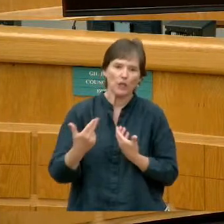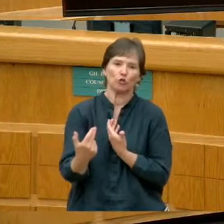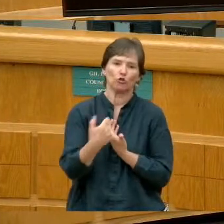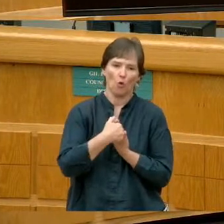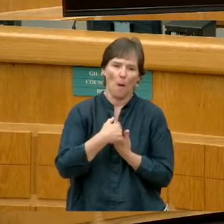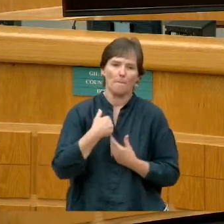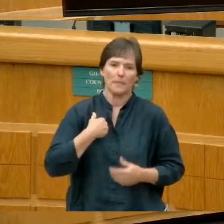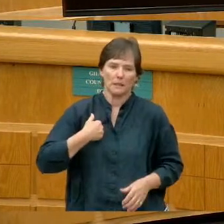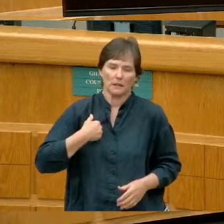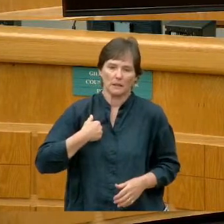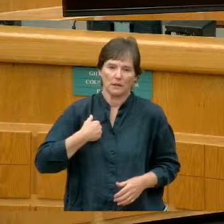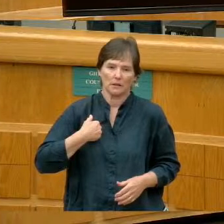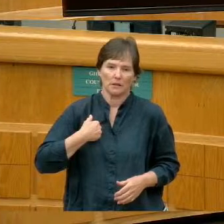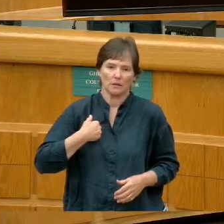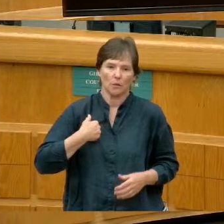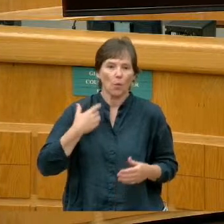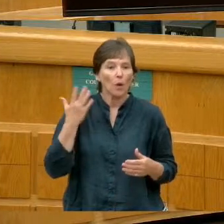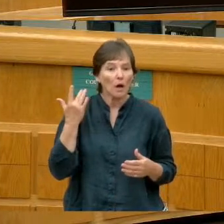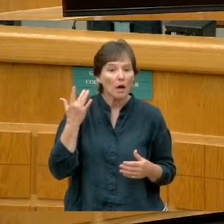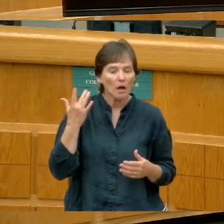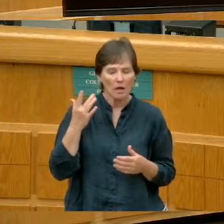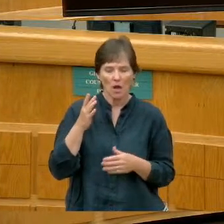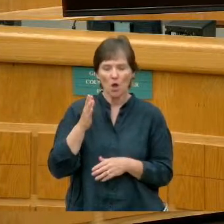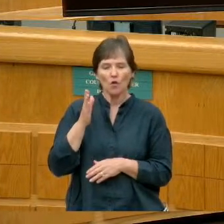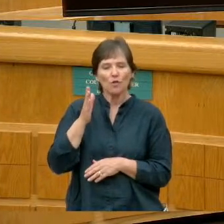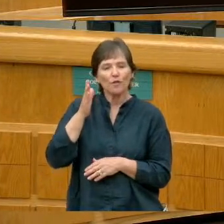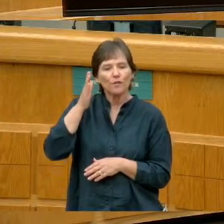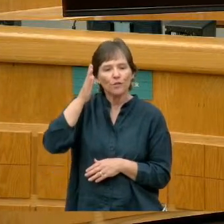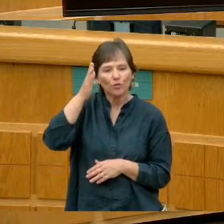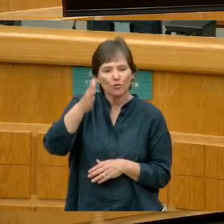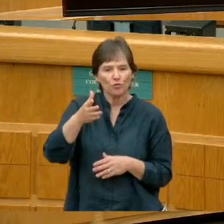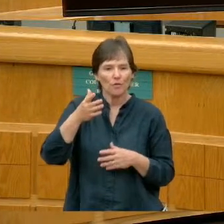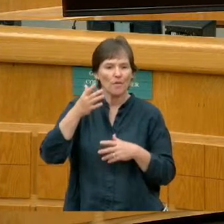Because the future of our health care for our region depends upon it.